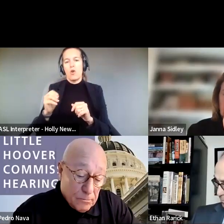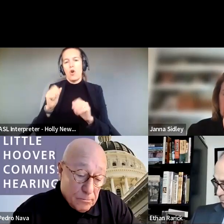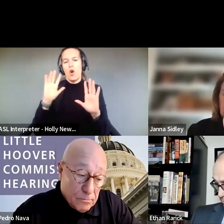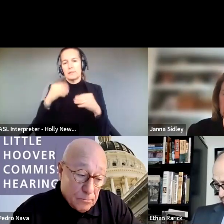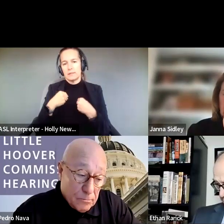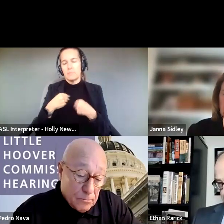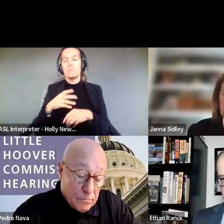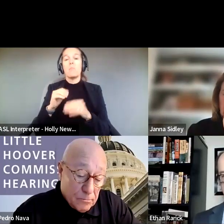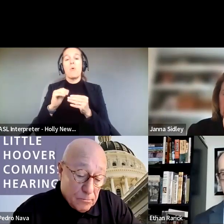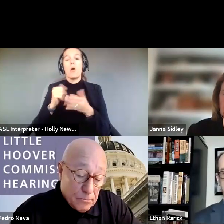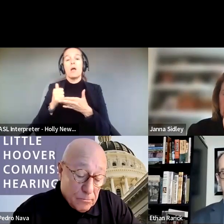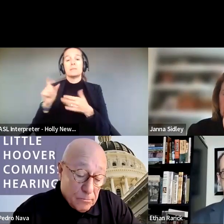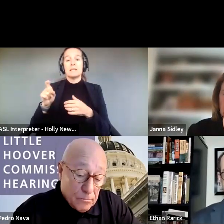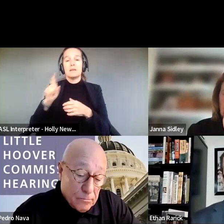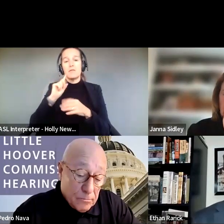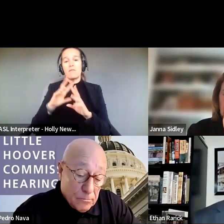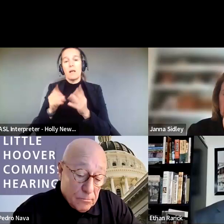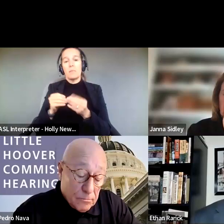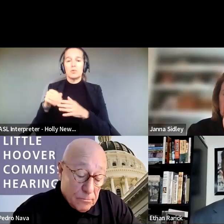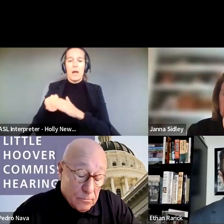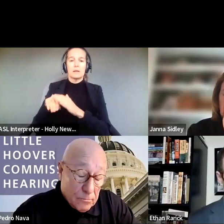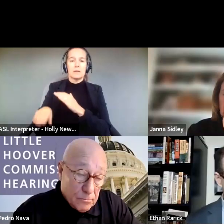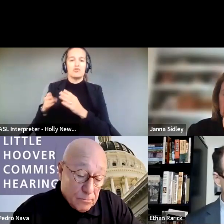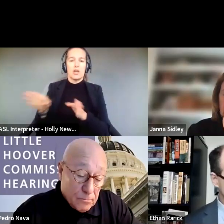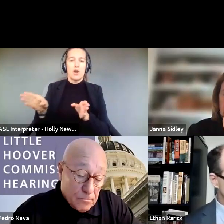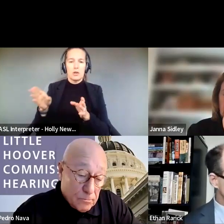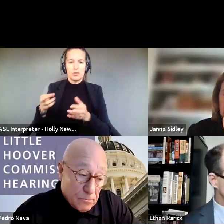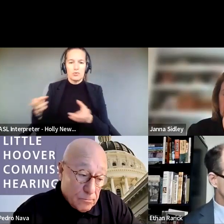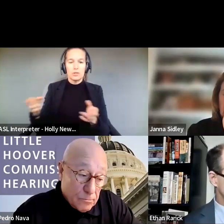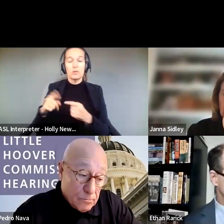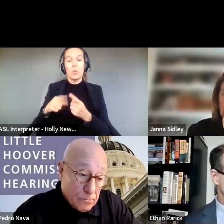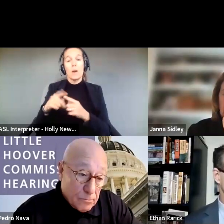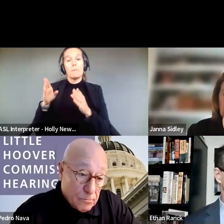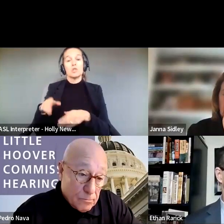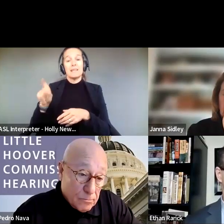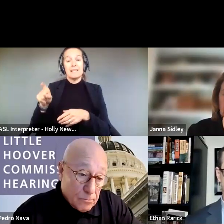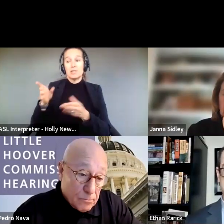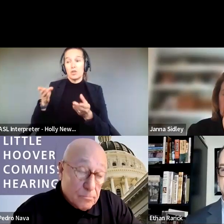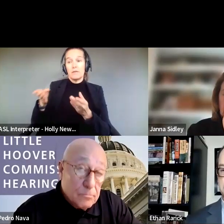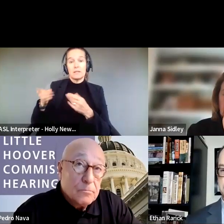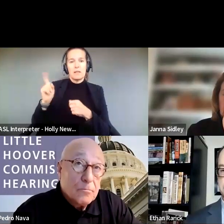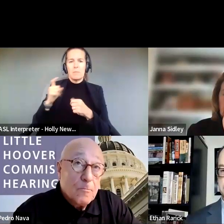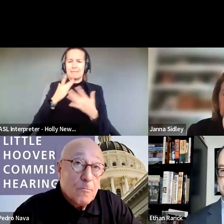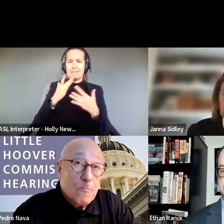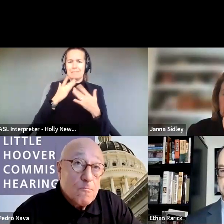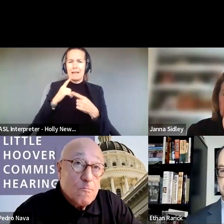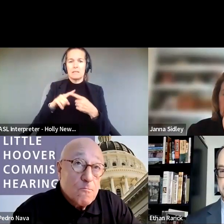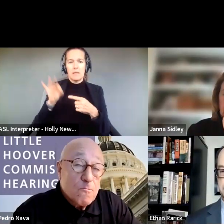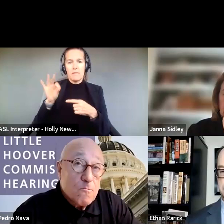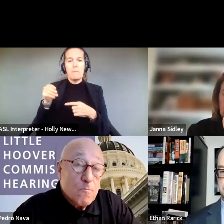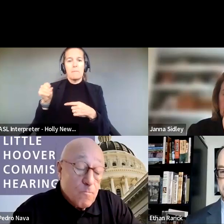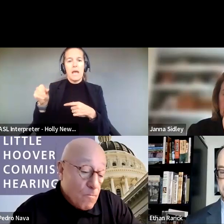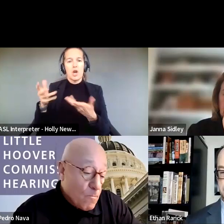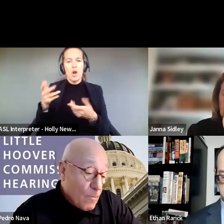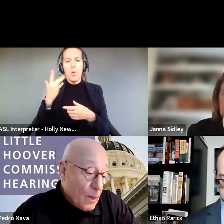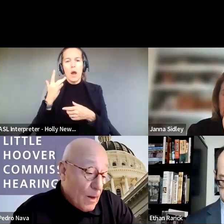for families to access generic resources. When a person needs a service, they must go without until they find a pair. Why can't the regional